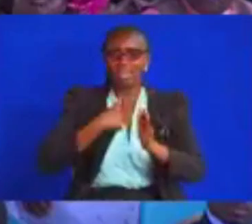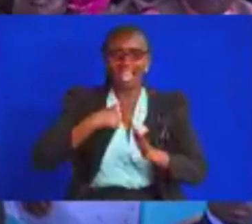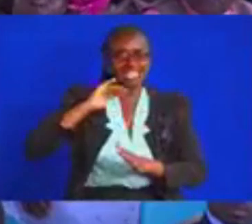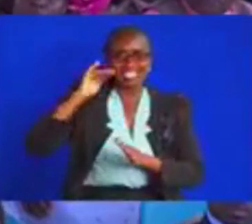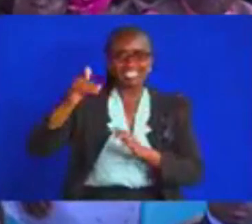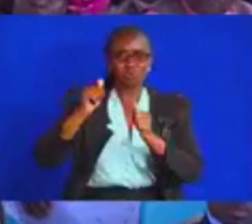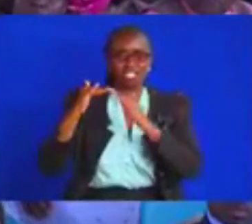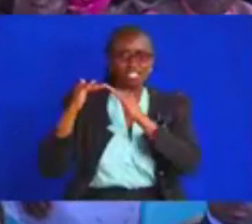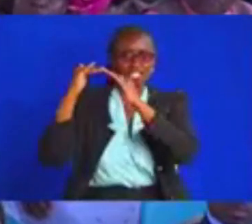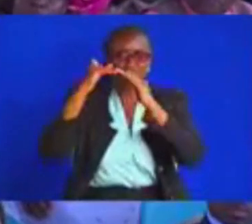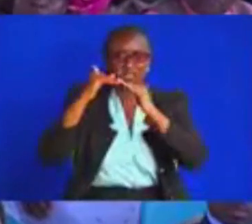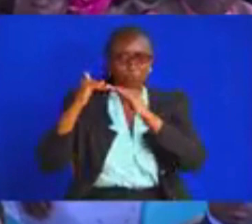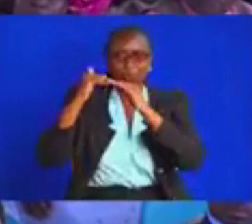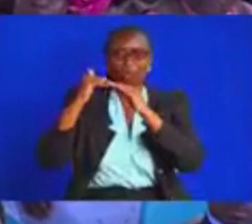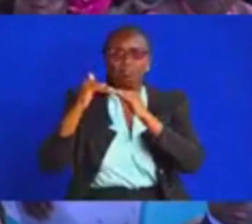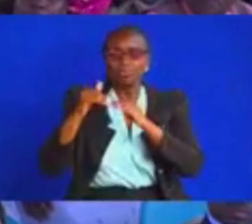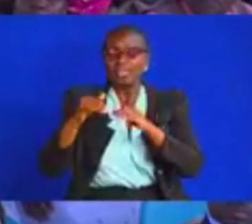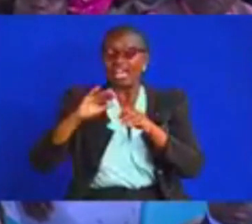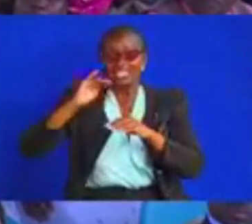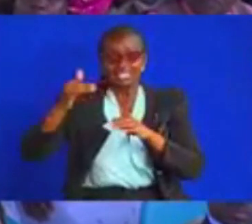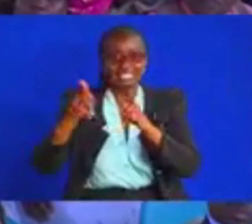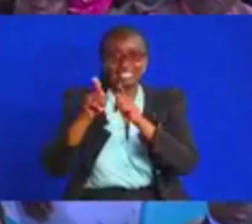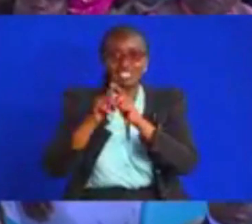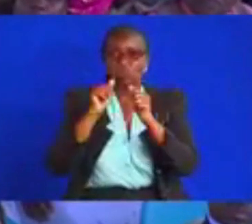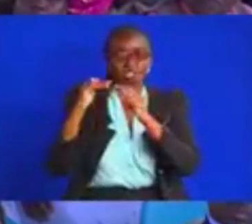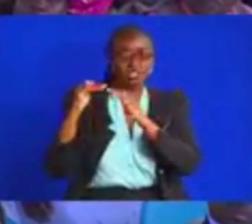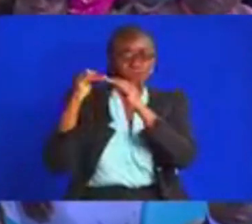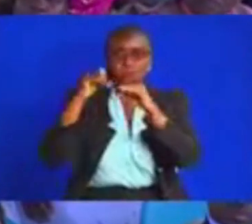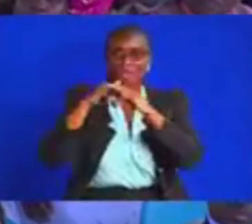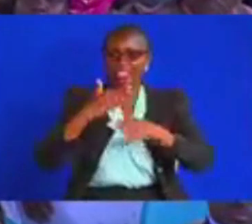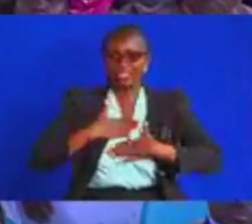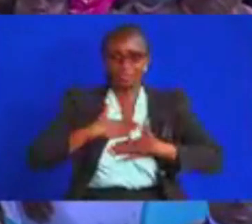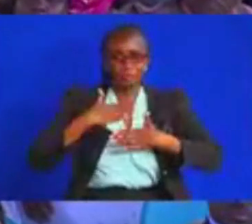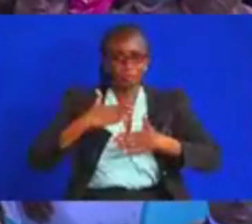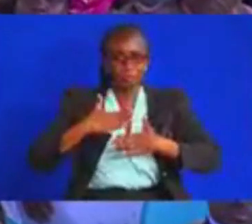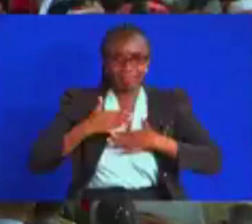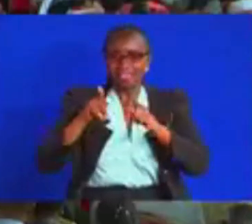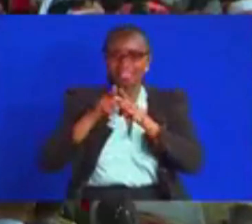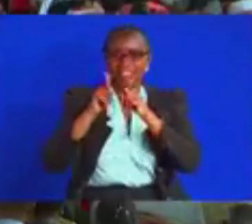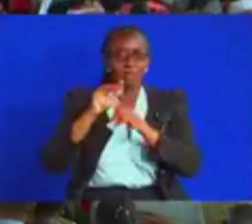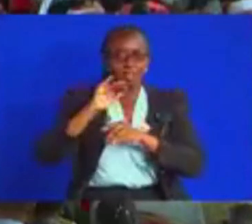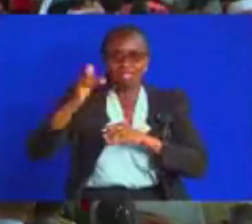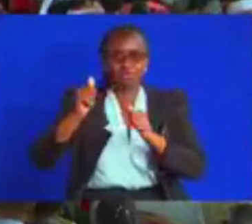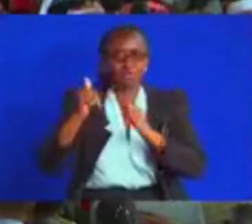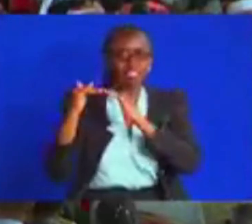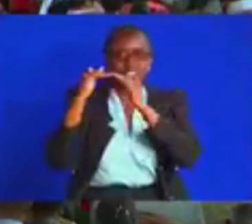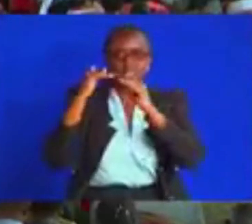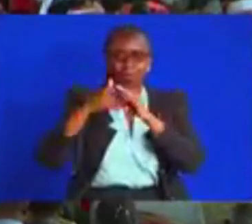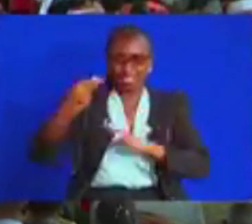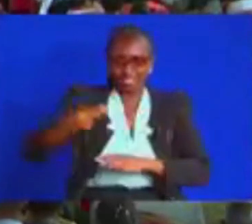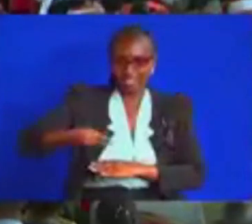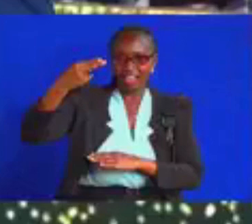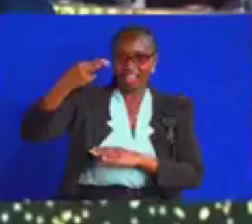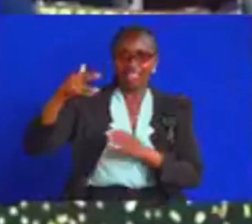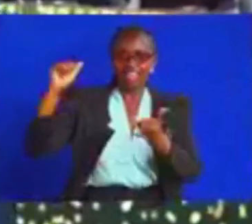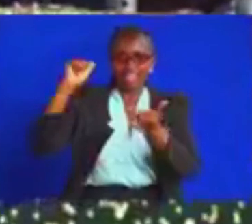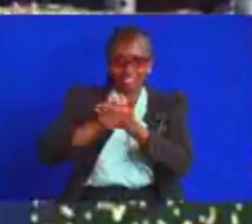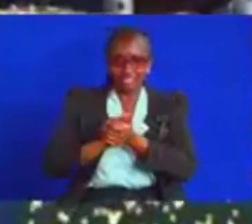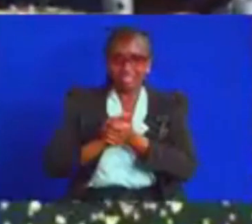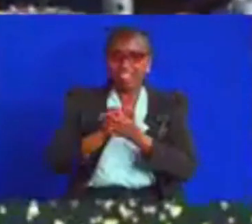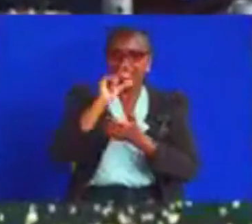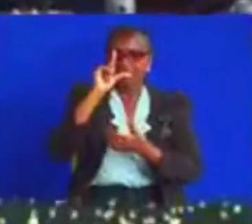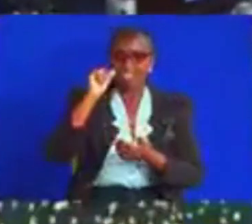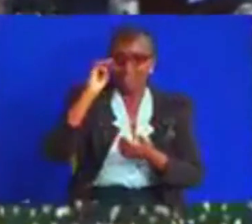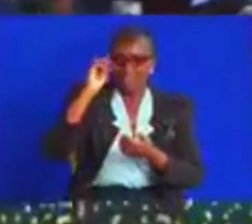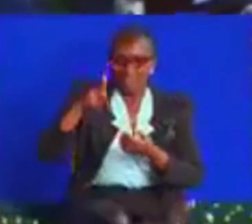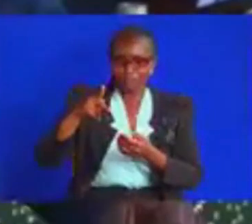in length, a city that was equal in breadth, a city that was equal in height." That is the Lamb's wife.